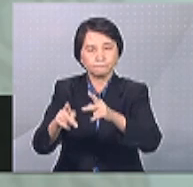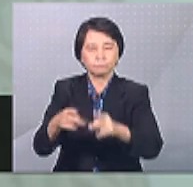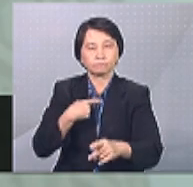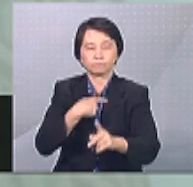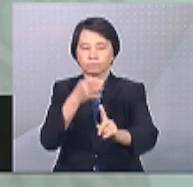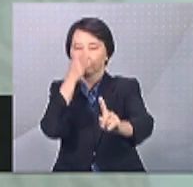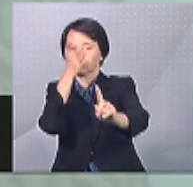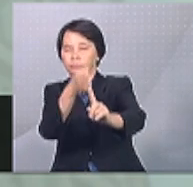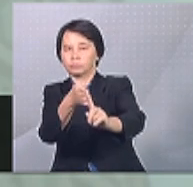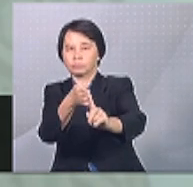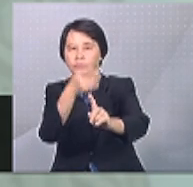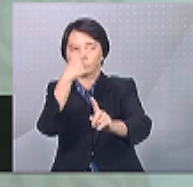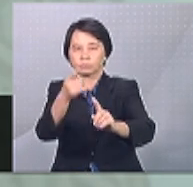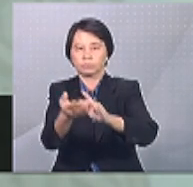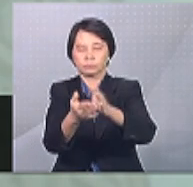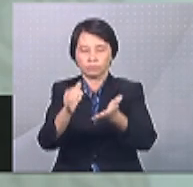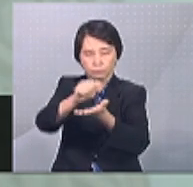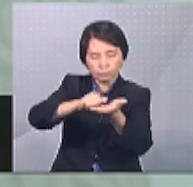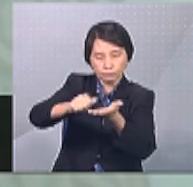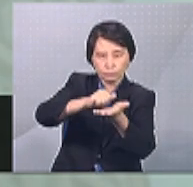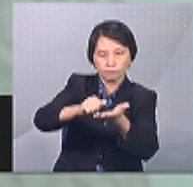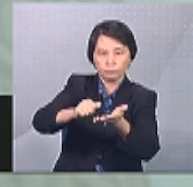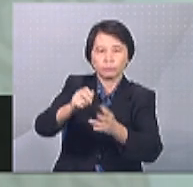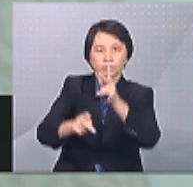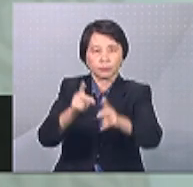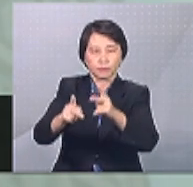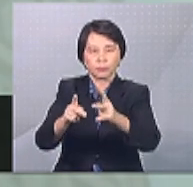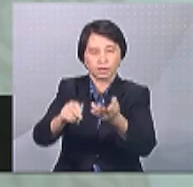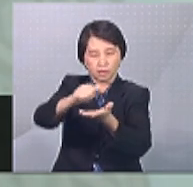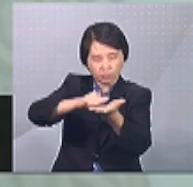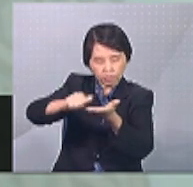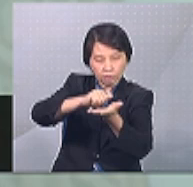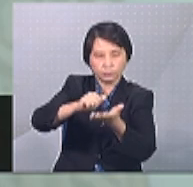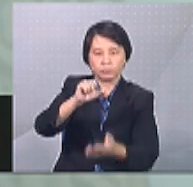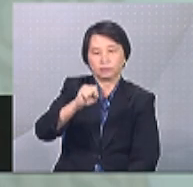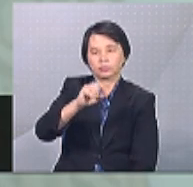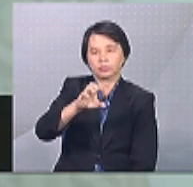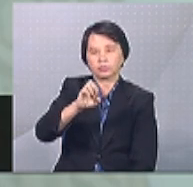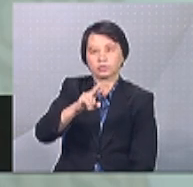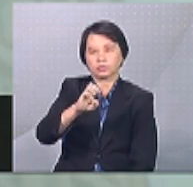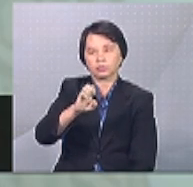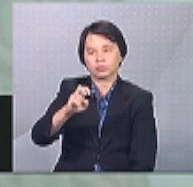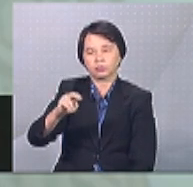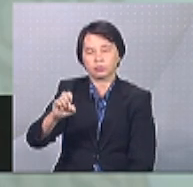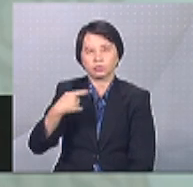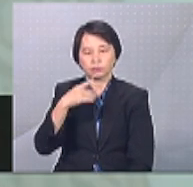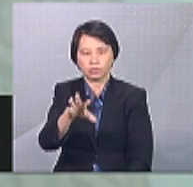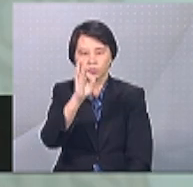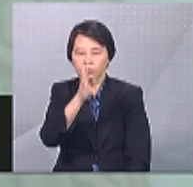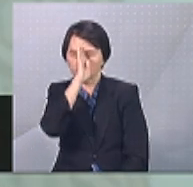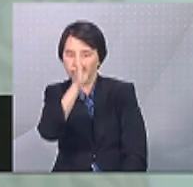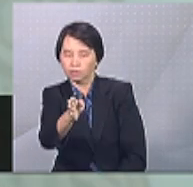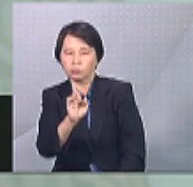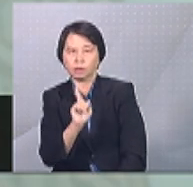target in terms of mass screening, here we are looking into screening. We adopt this focused, targeted